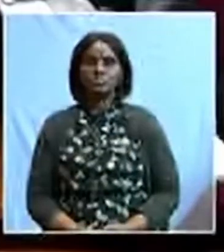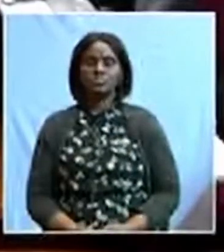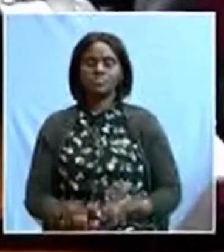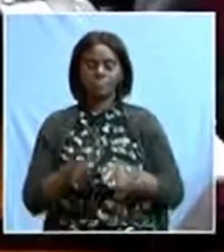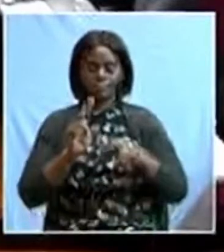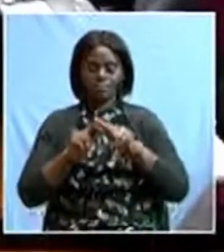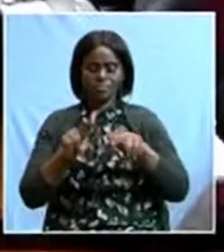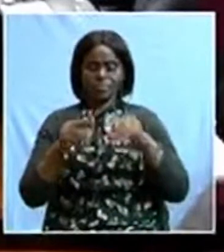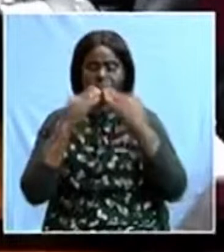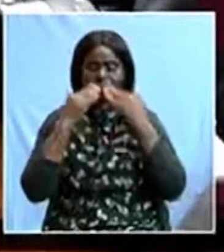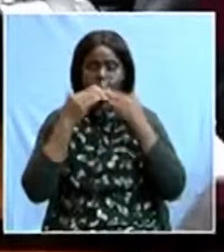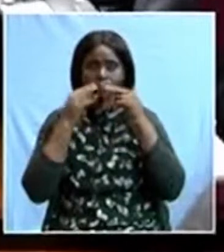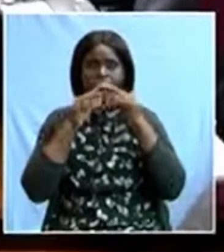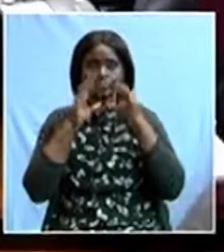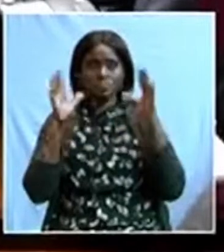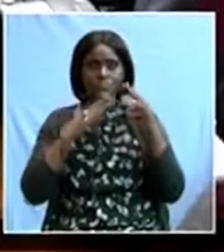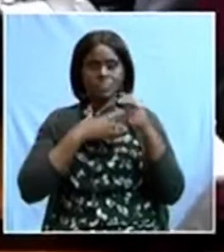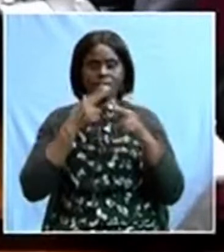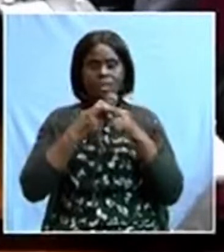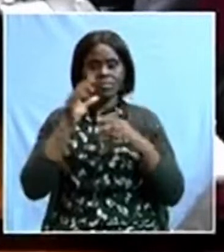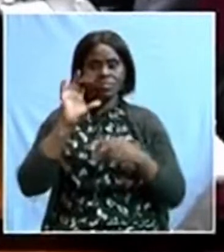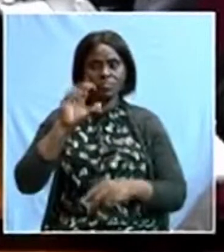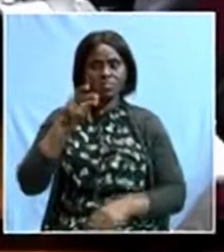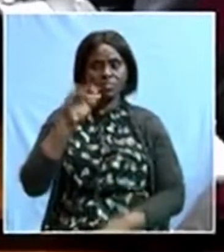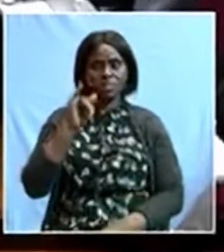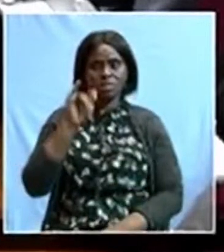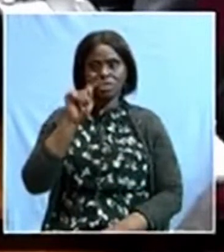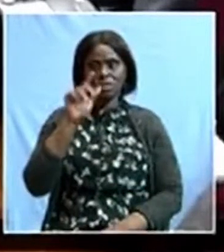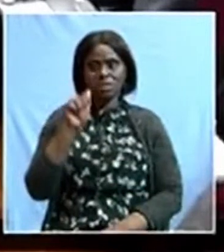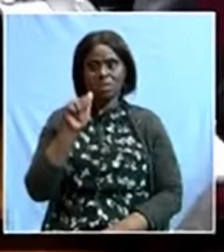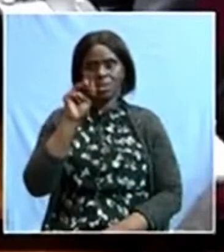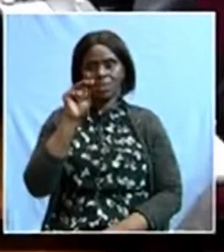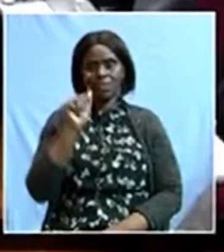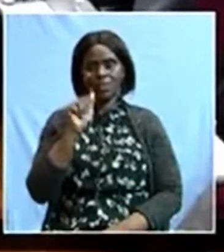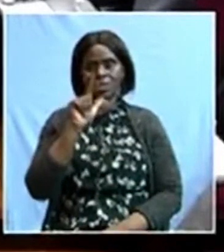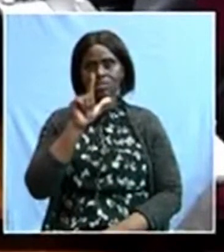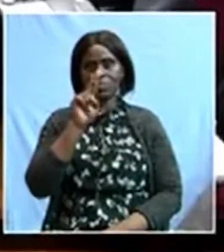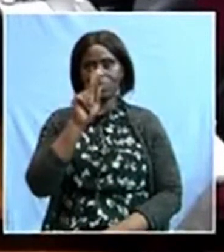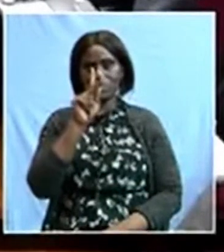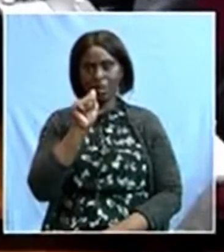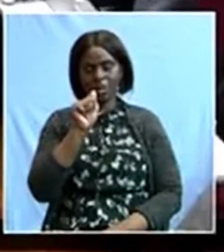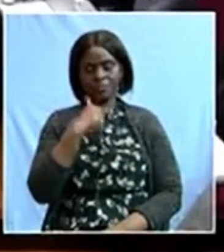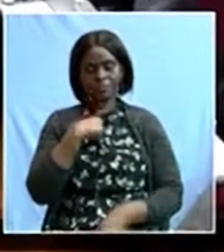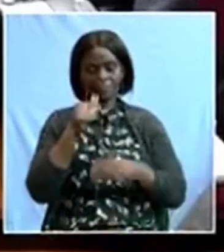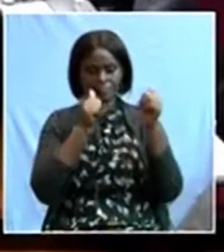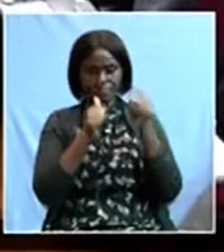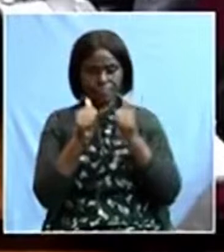Thank you, Chair. My name is Chitamaluka Albert. I'm the